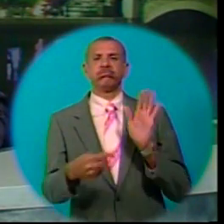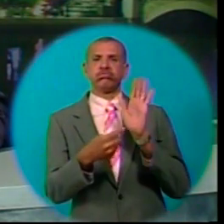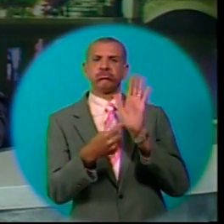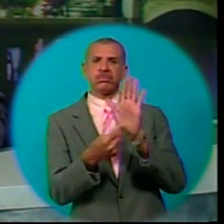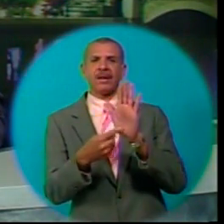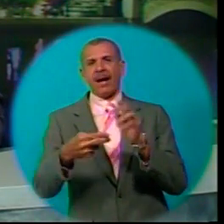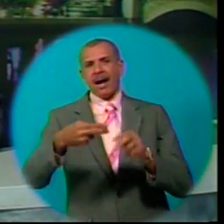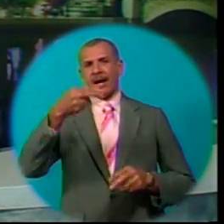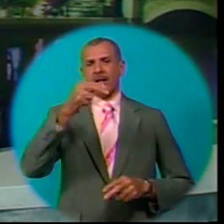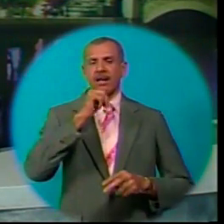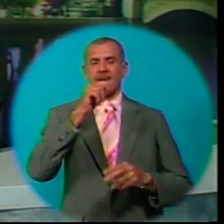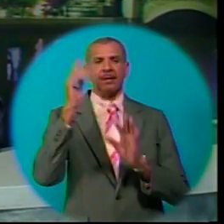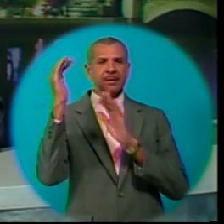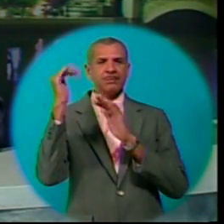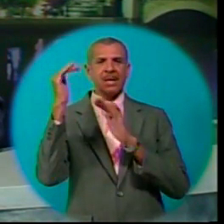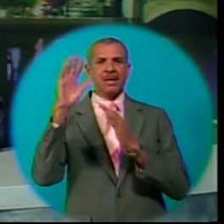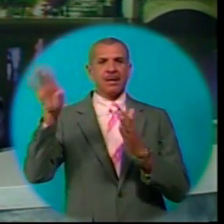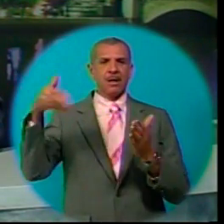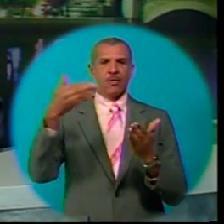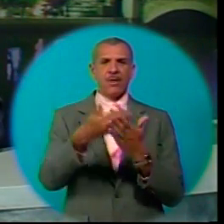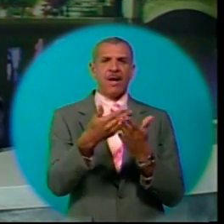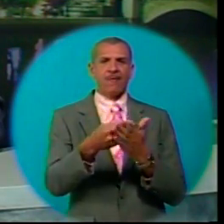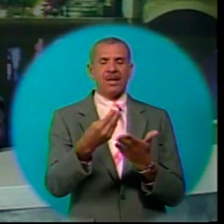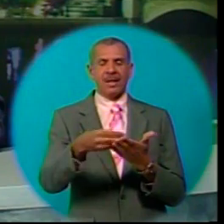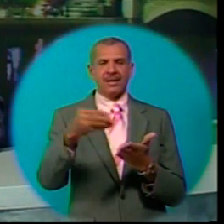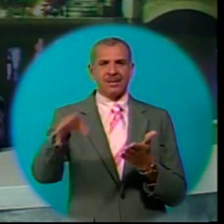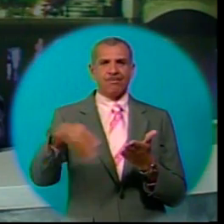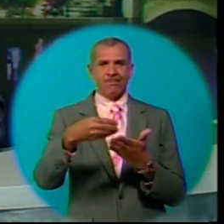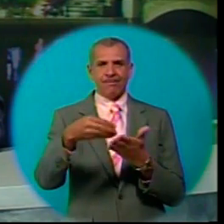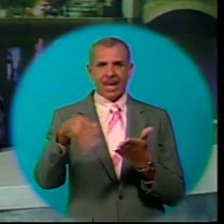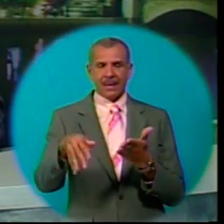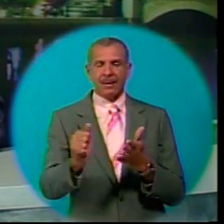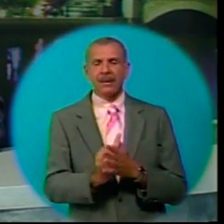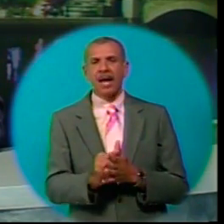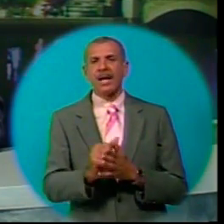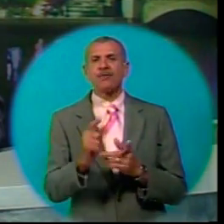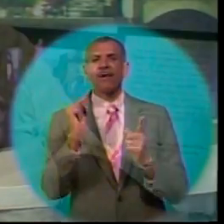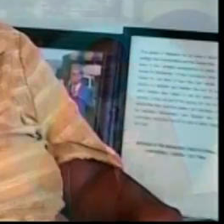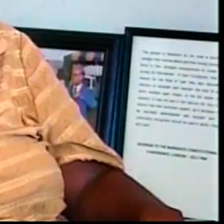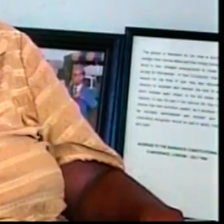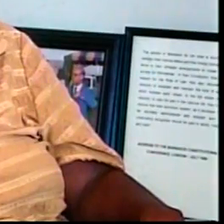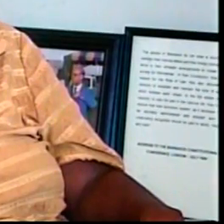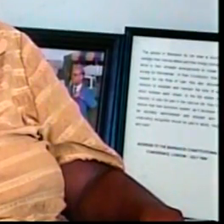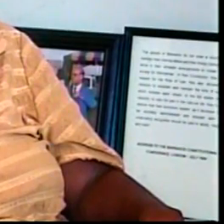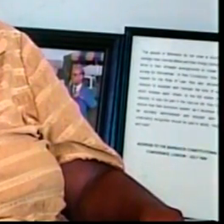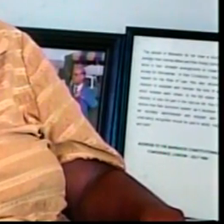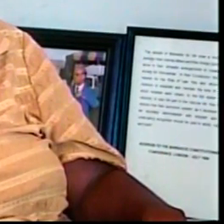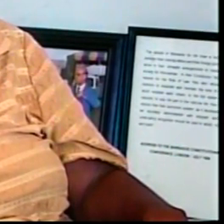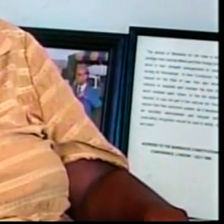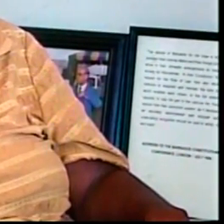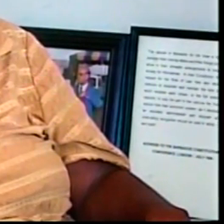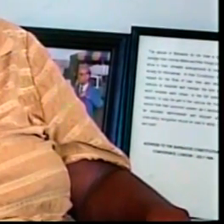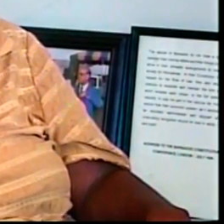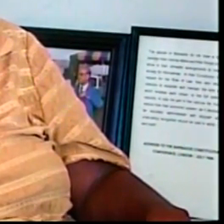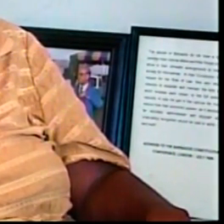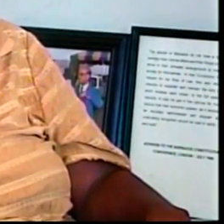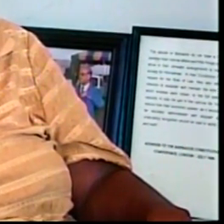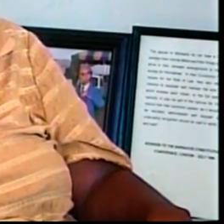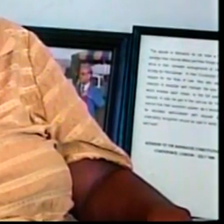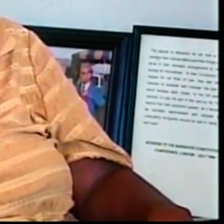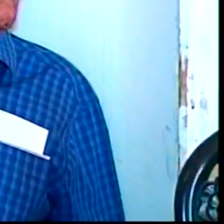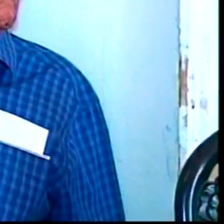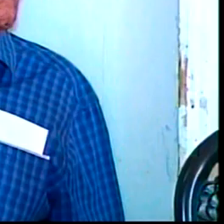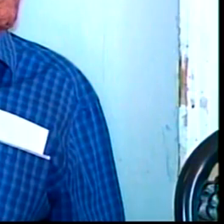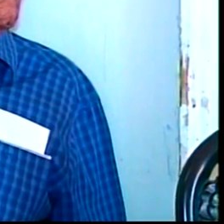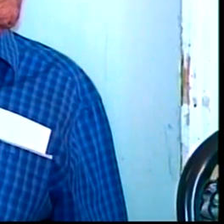than anticipated arrival and spending figures. This from Tourism Minister Richard Seeley as he delivered the Democratic Labour